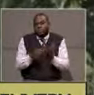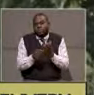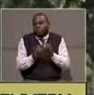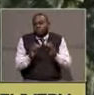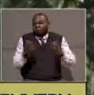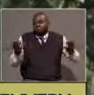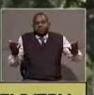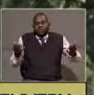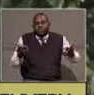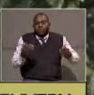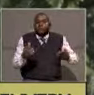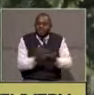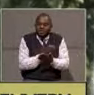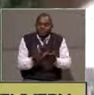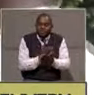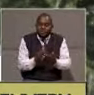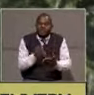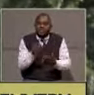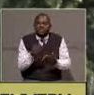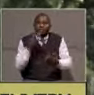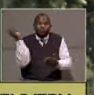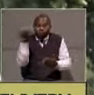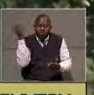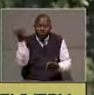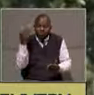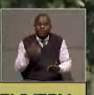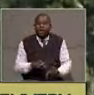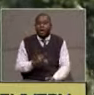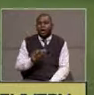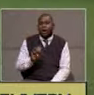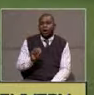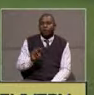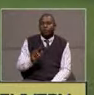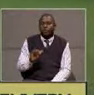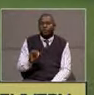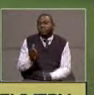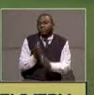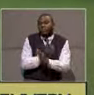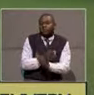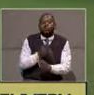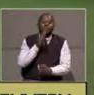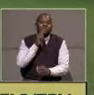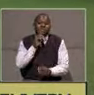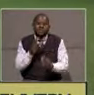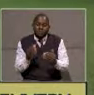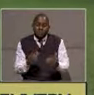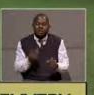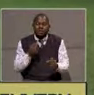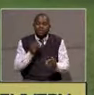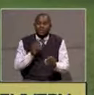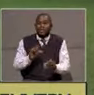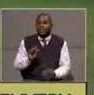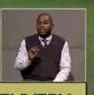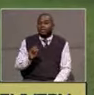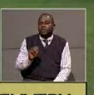rest assured, we shall share the things. After all, Amuria was Teso. Kapere Biong District Chairperson Simon